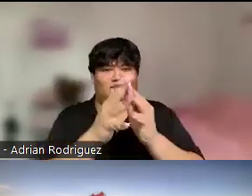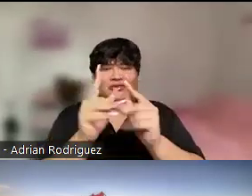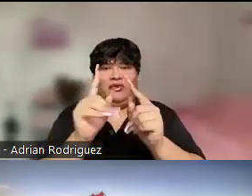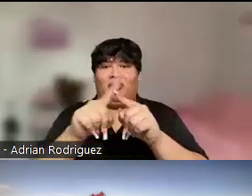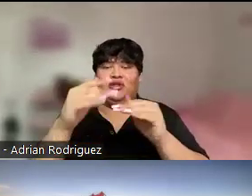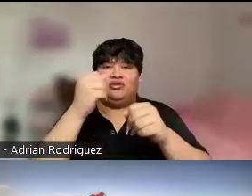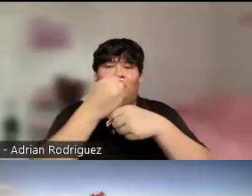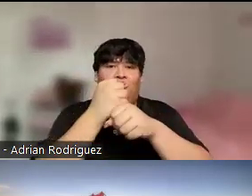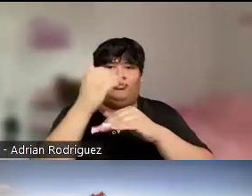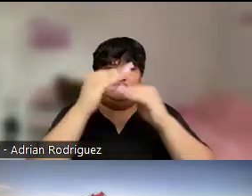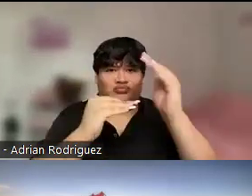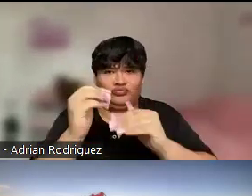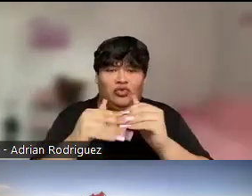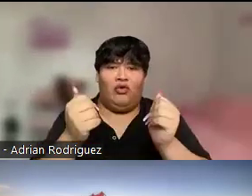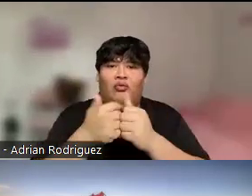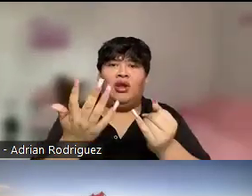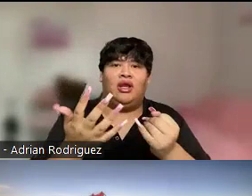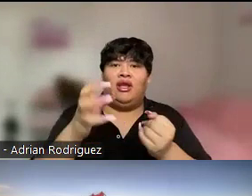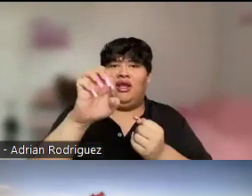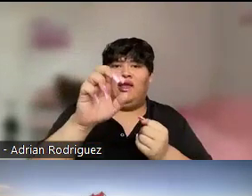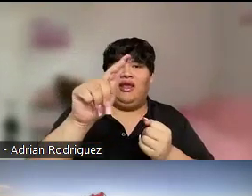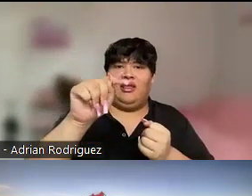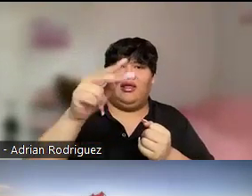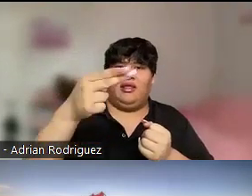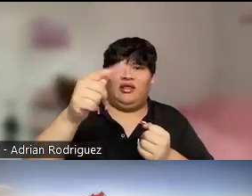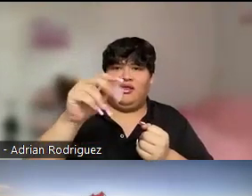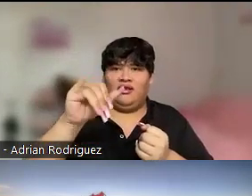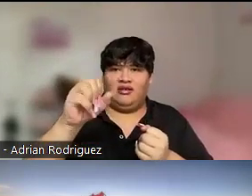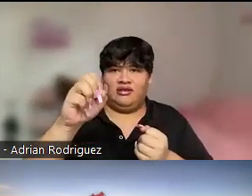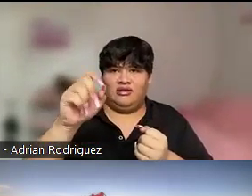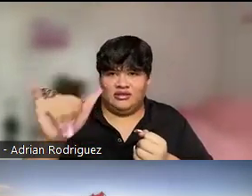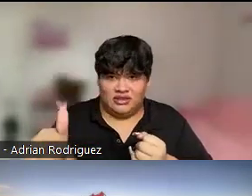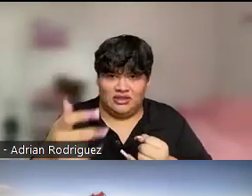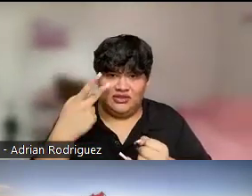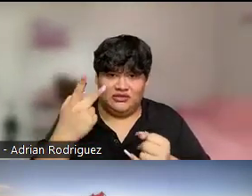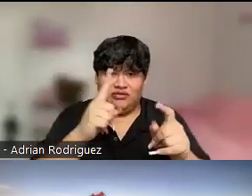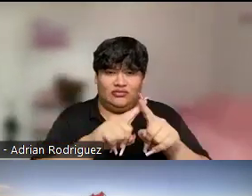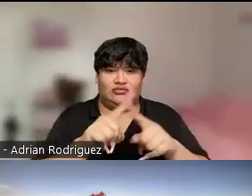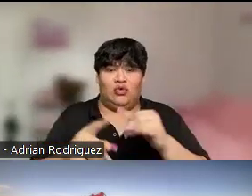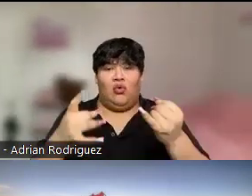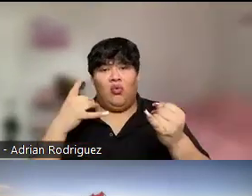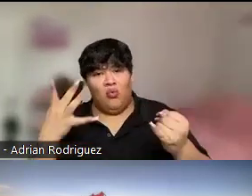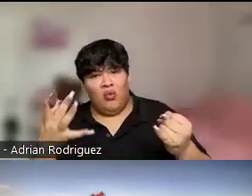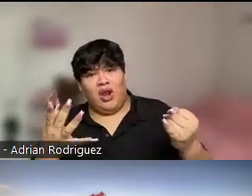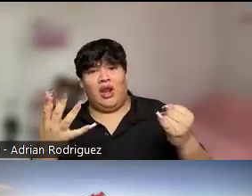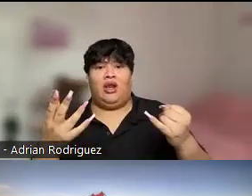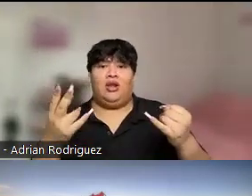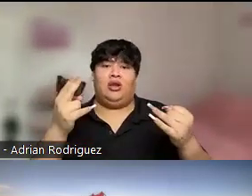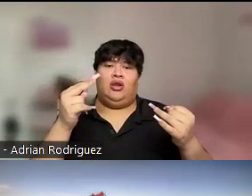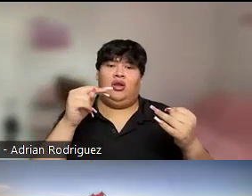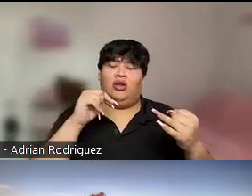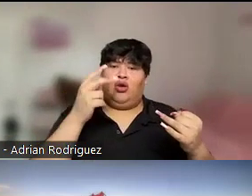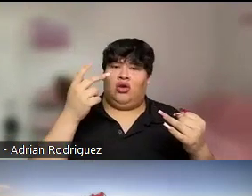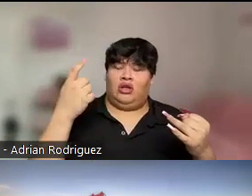prevalence by race ethnicity. And so we've got categories from left to right: white non-Hispanic, Hispanic